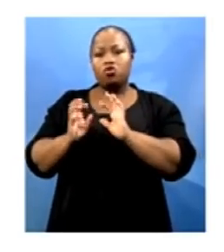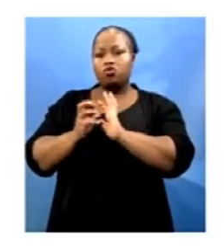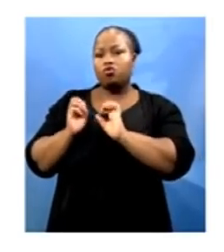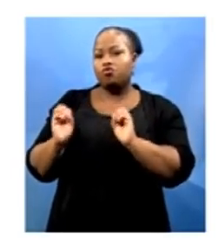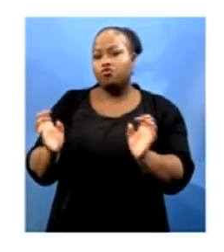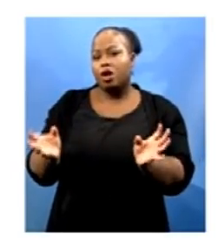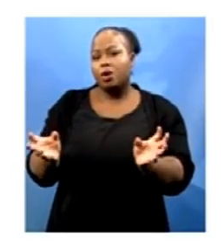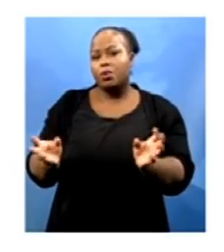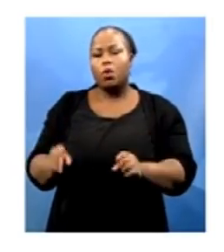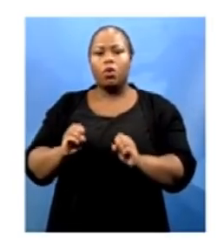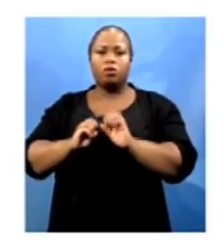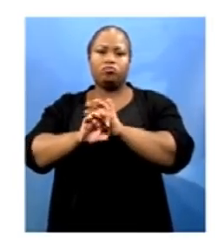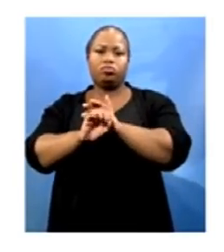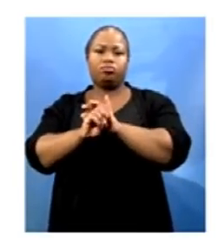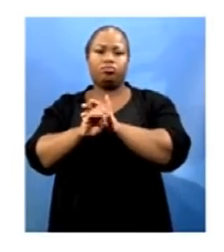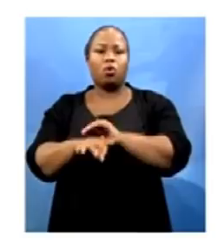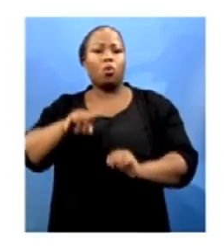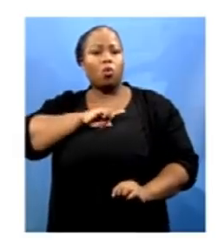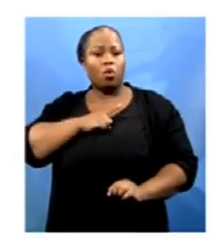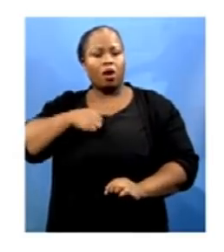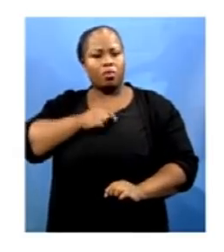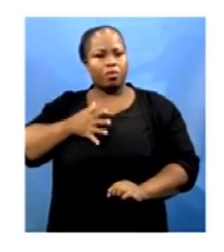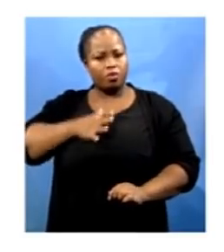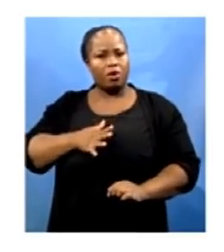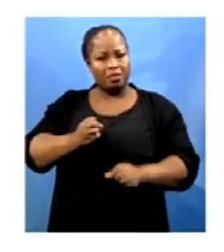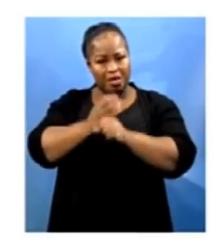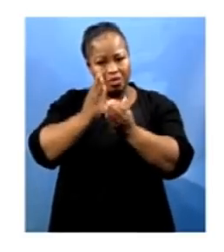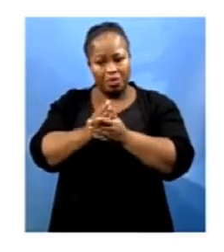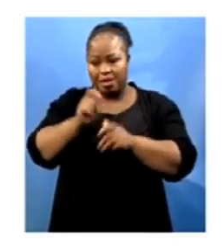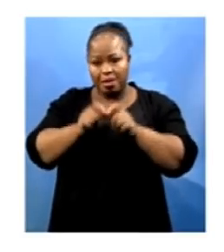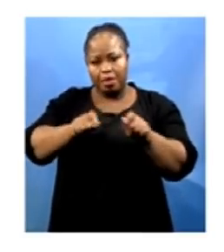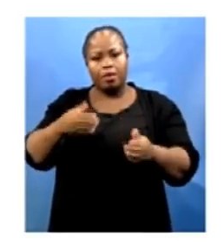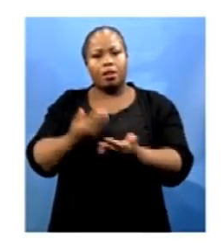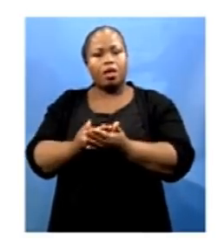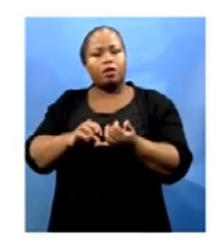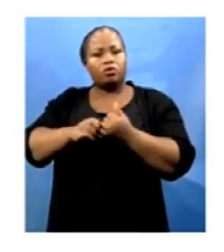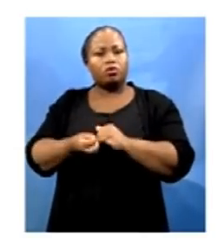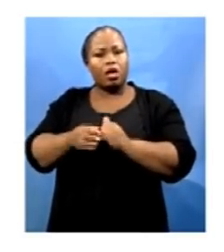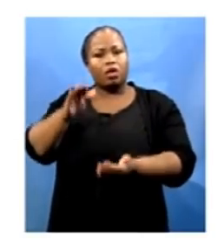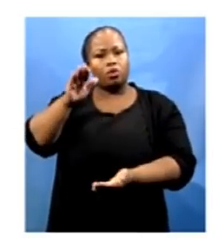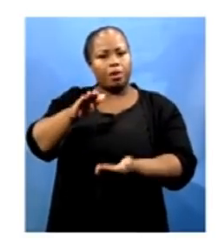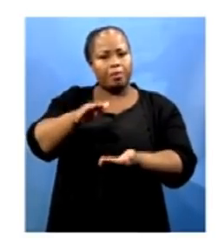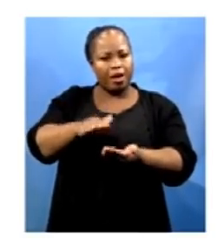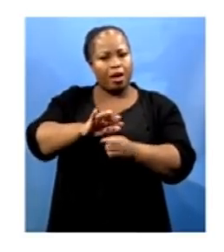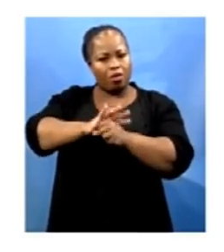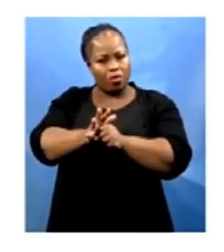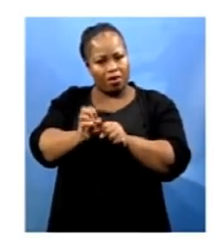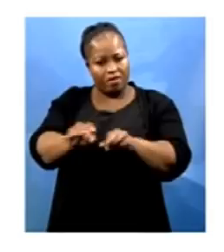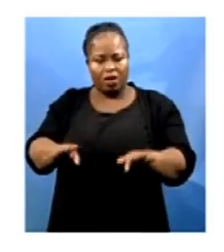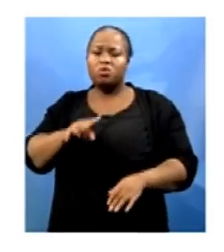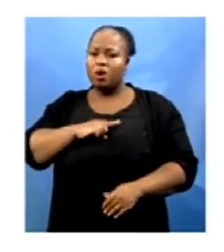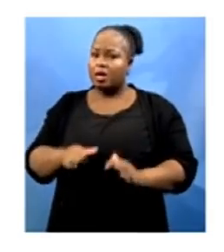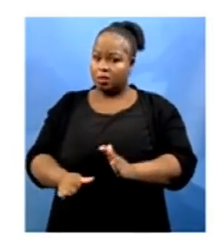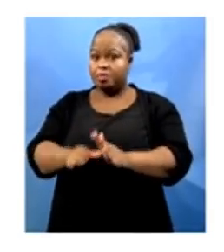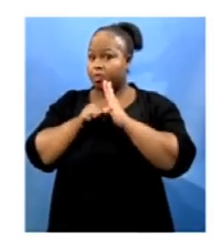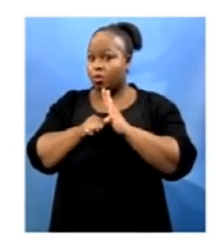hence contribute towards flattening the curve. I'm sure we can all say that this is pretty important, especially in the rural